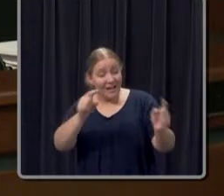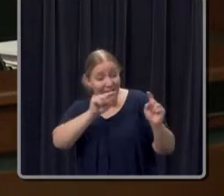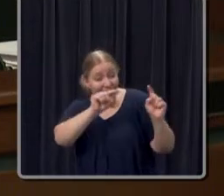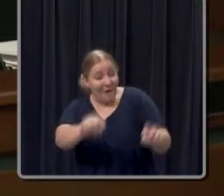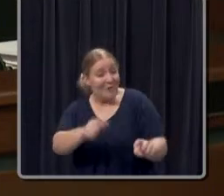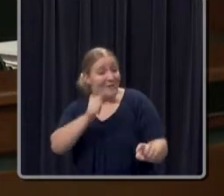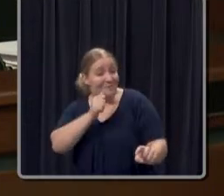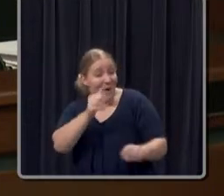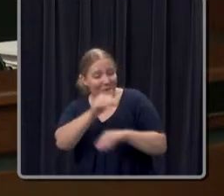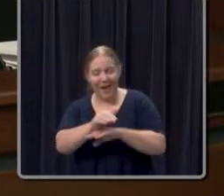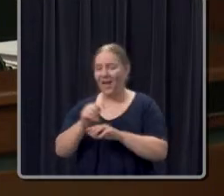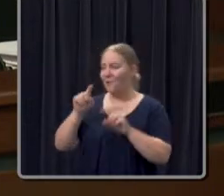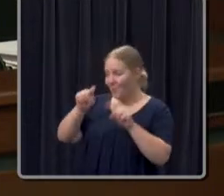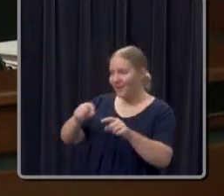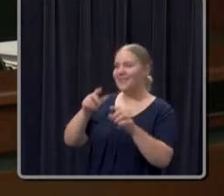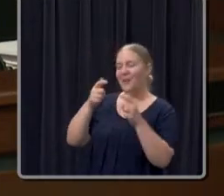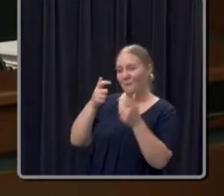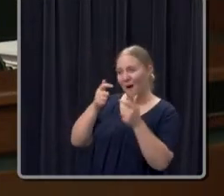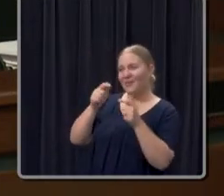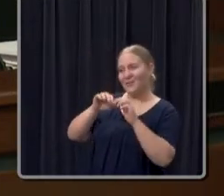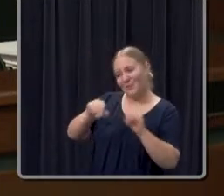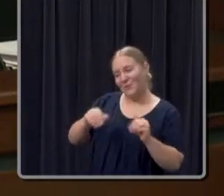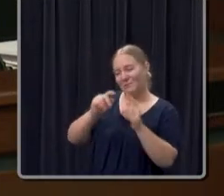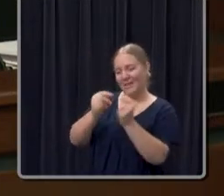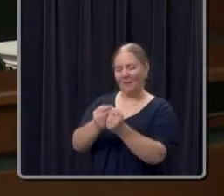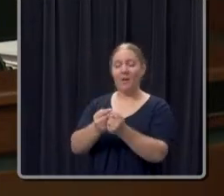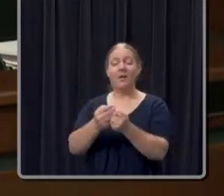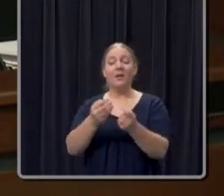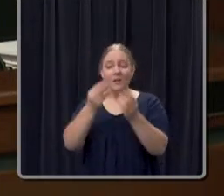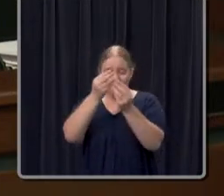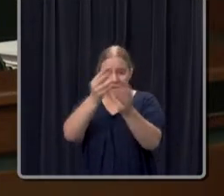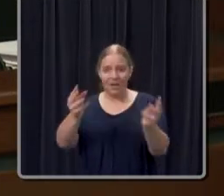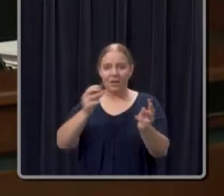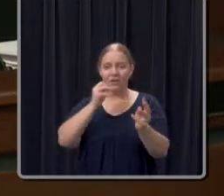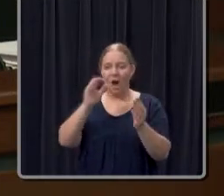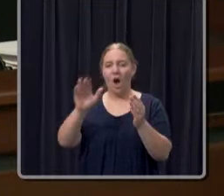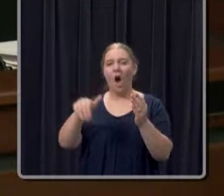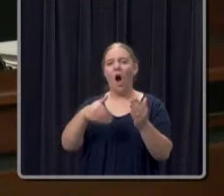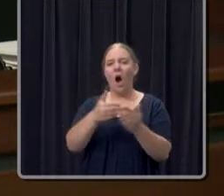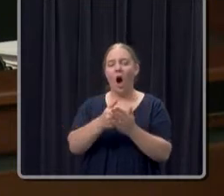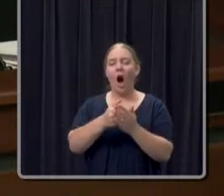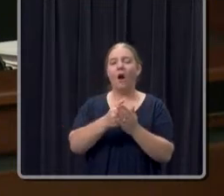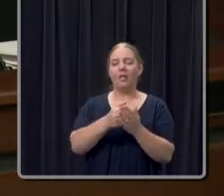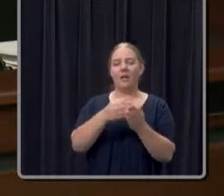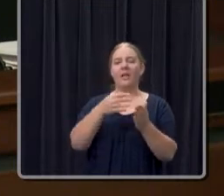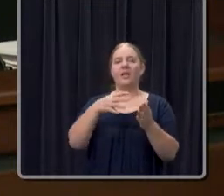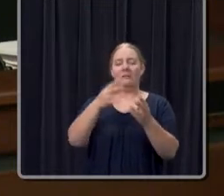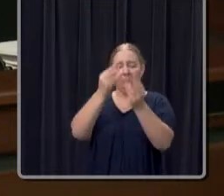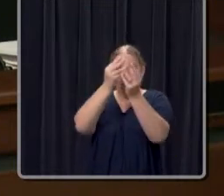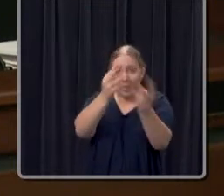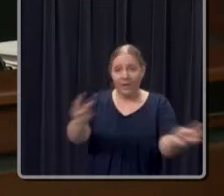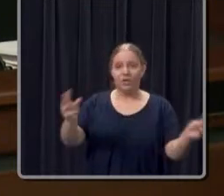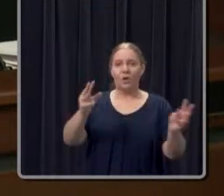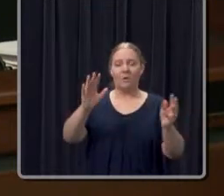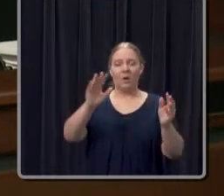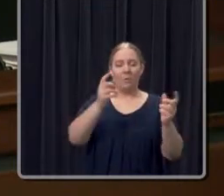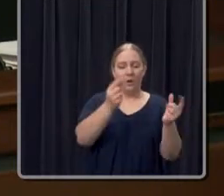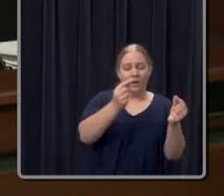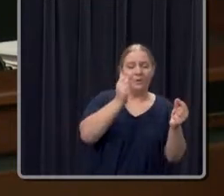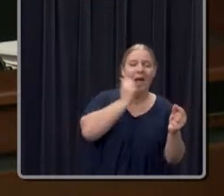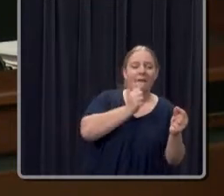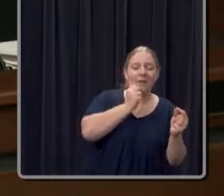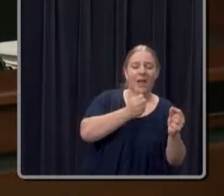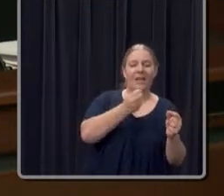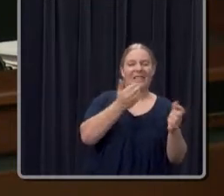swim team. So that you all know, not all of us published 99% of what we're doing within the schools. Today, we had Head